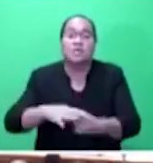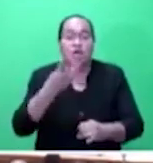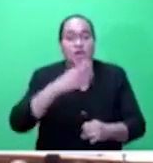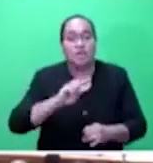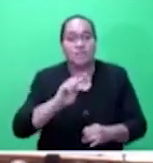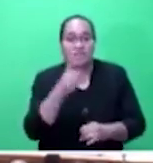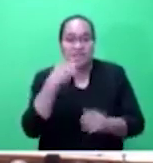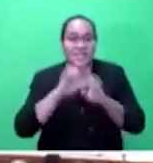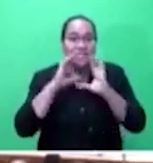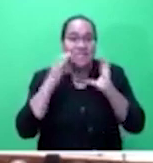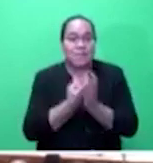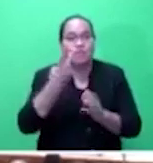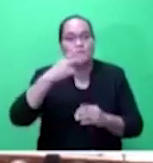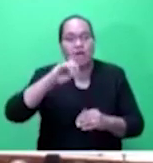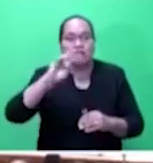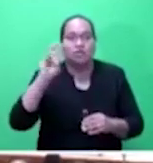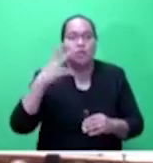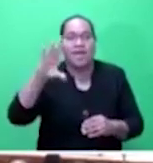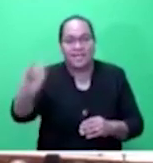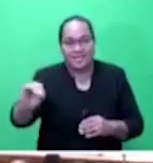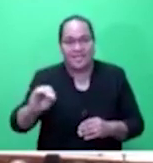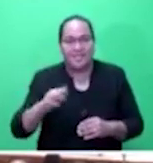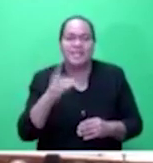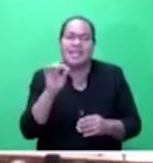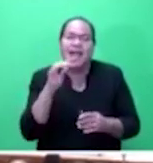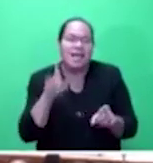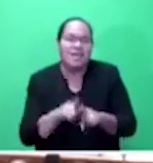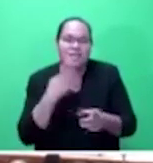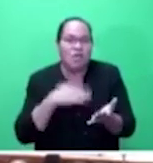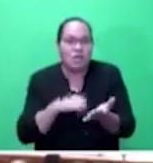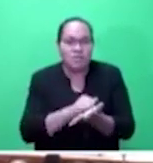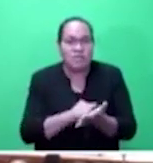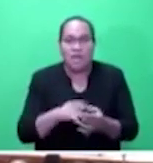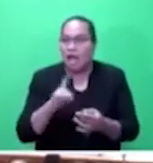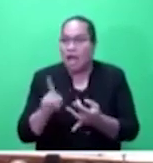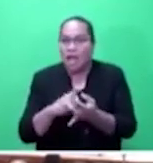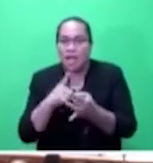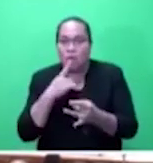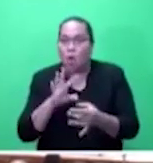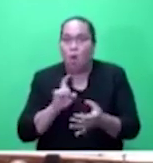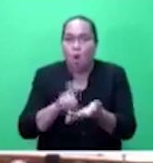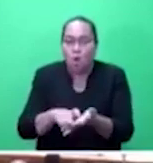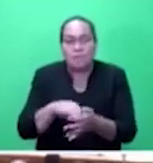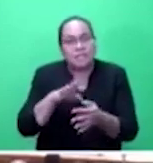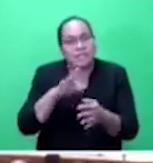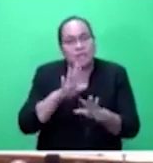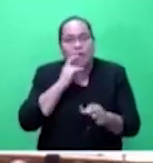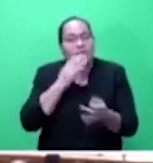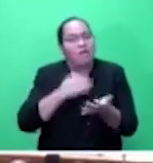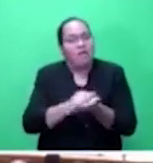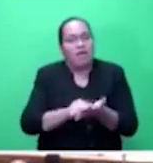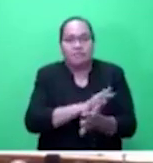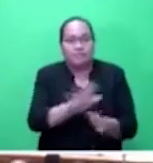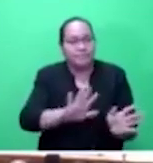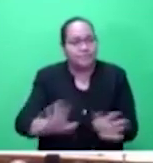2020. Debt forgiveness by associated companies will not be subject to income tax. This applies to the forgiving of any